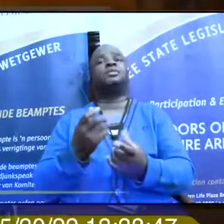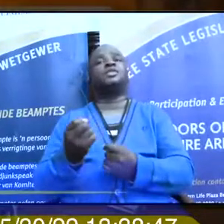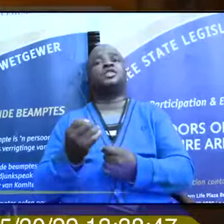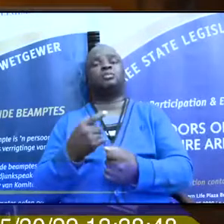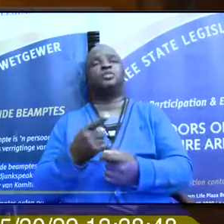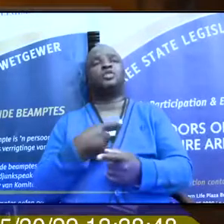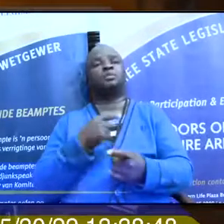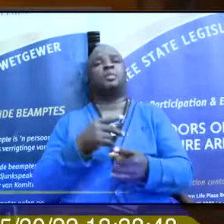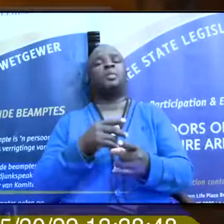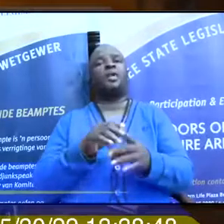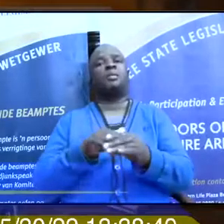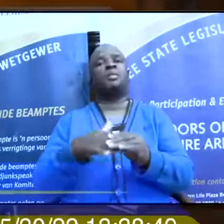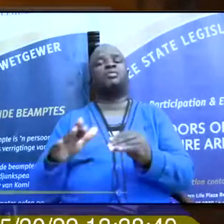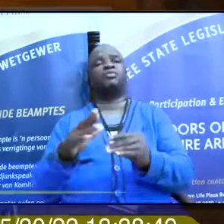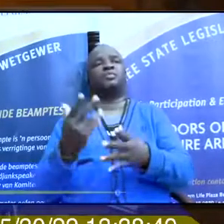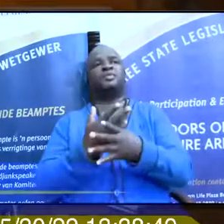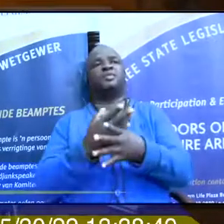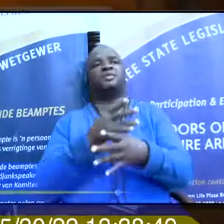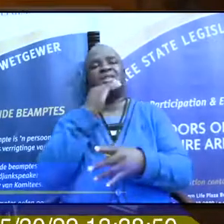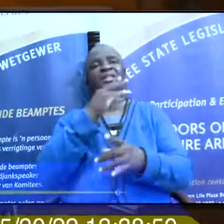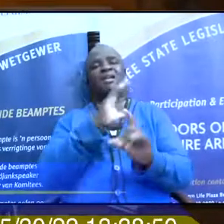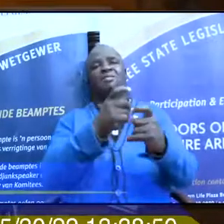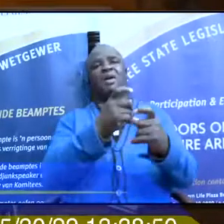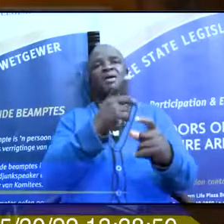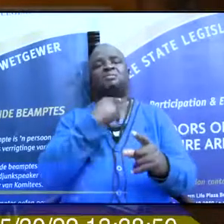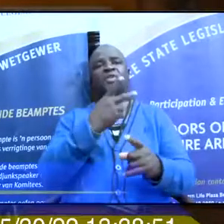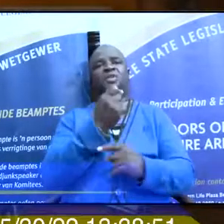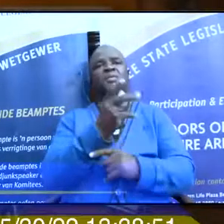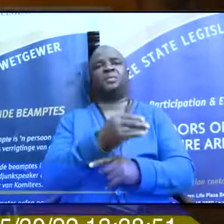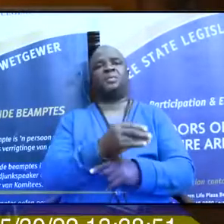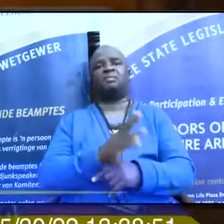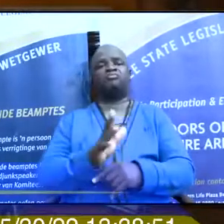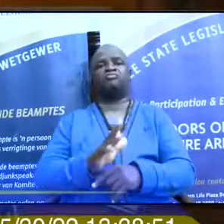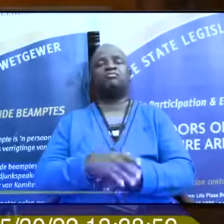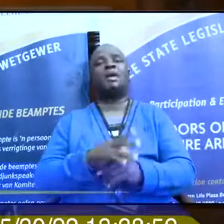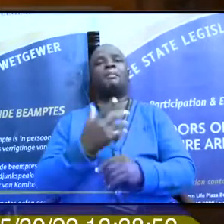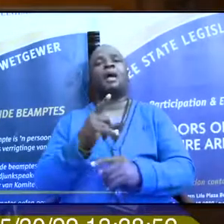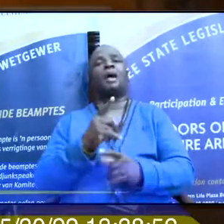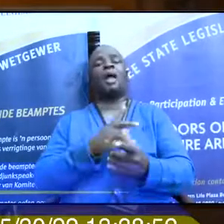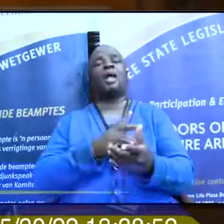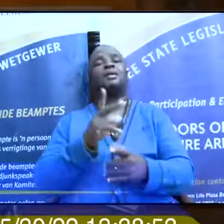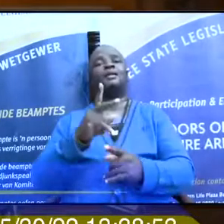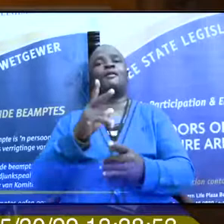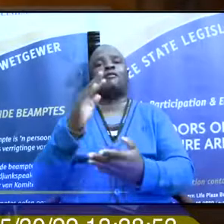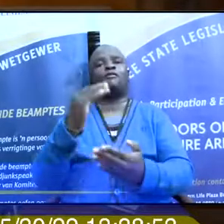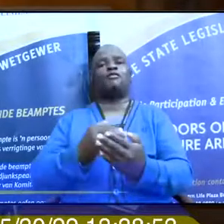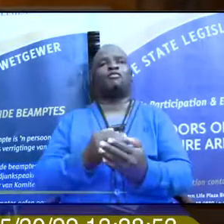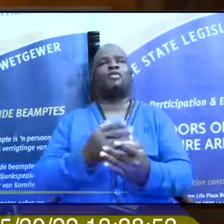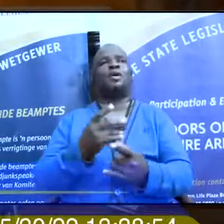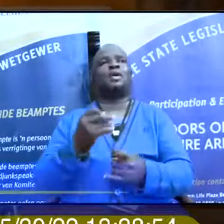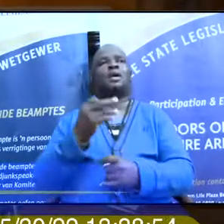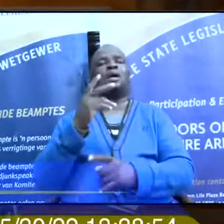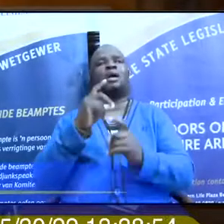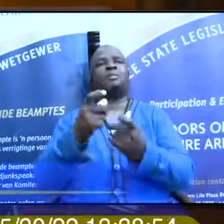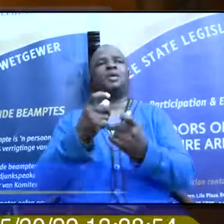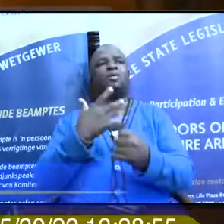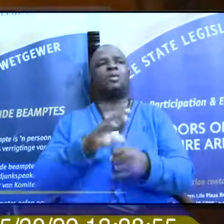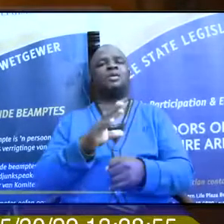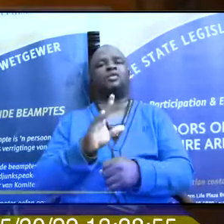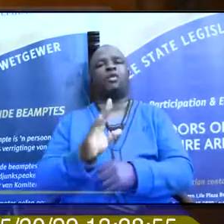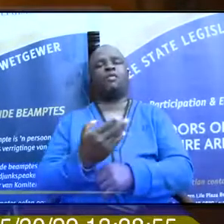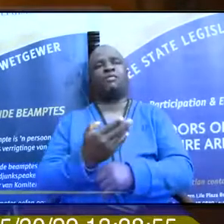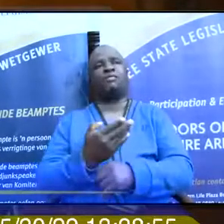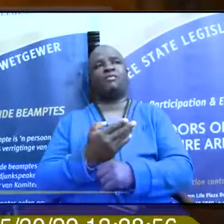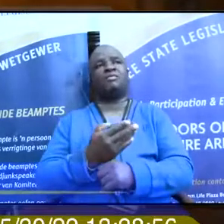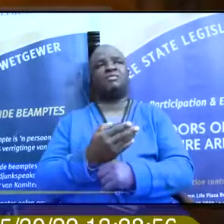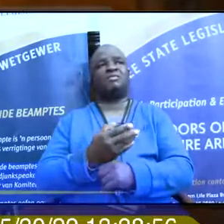money they are retained because their company here wants to do away their companies wants to